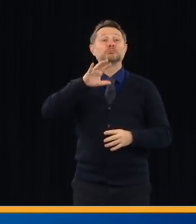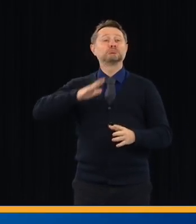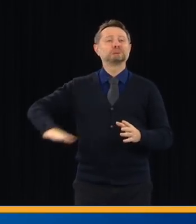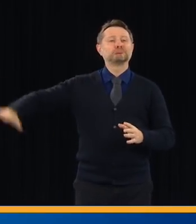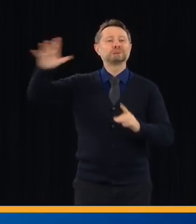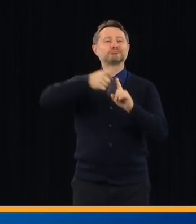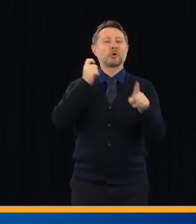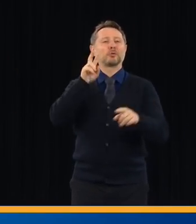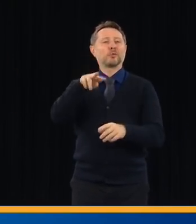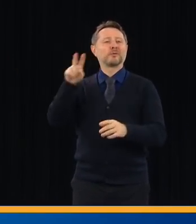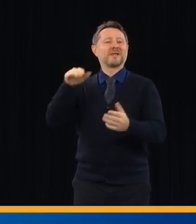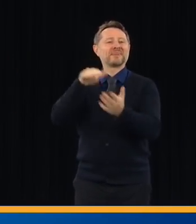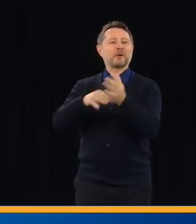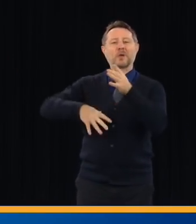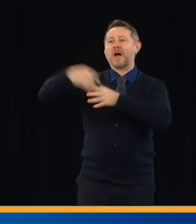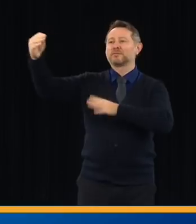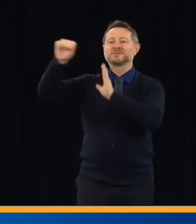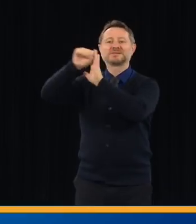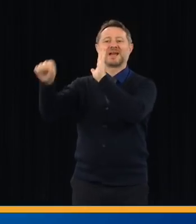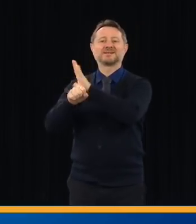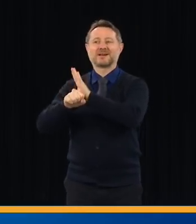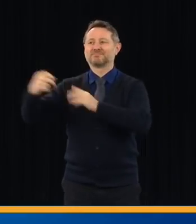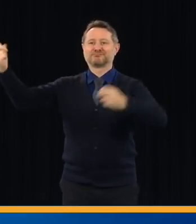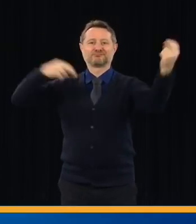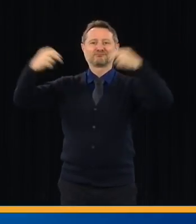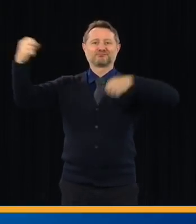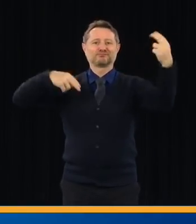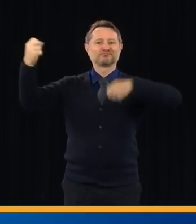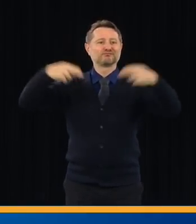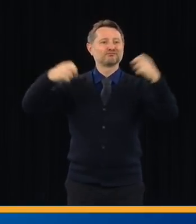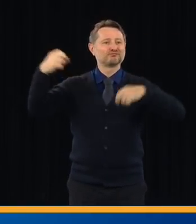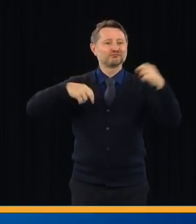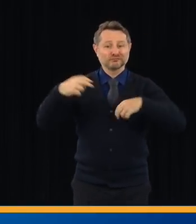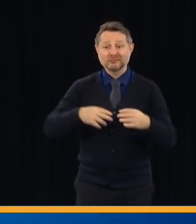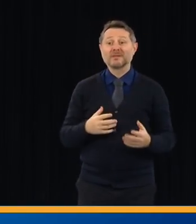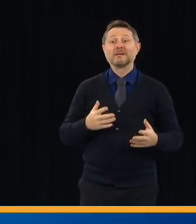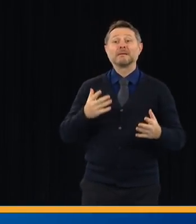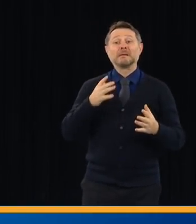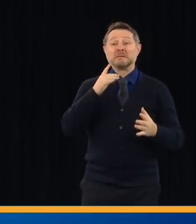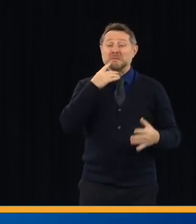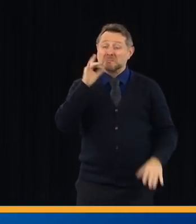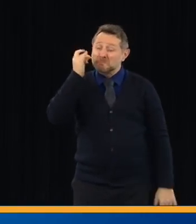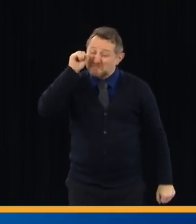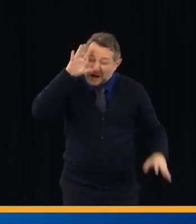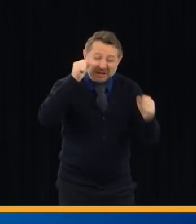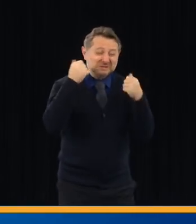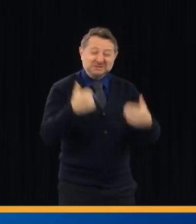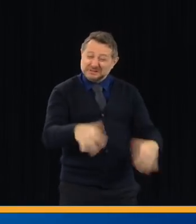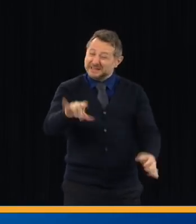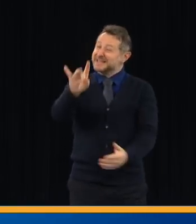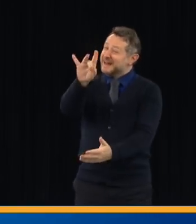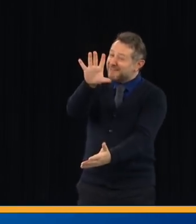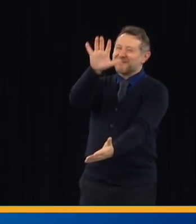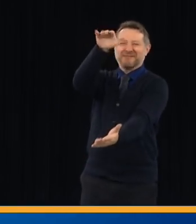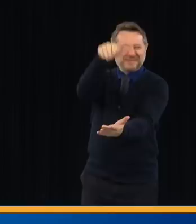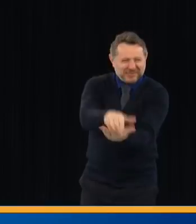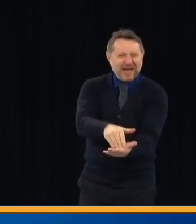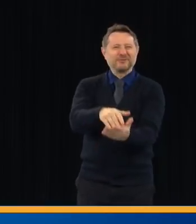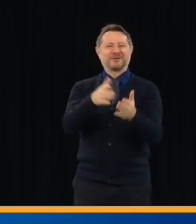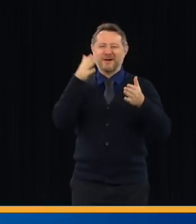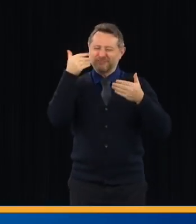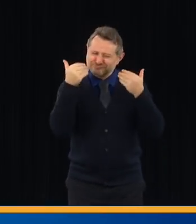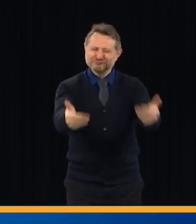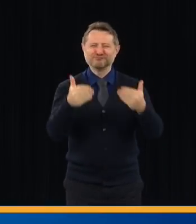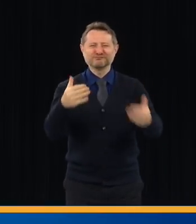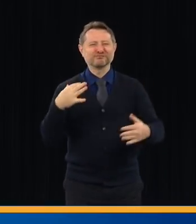that? 85,000 volunteers. I'm also signing an executive order to allow medical students who are slated to